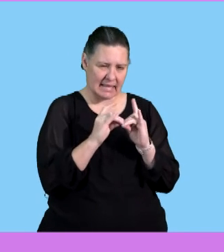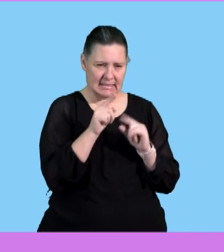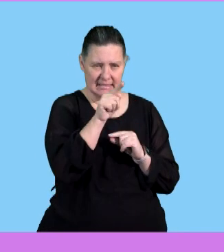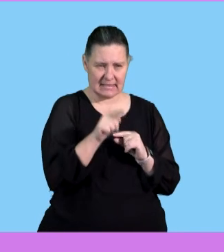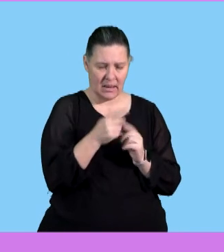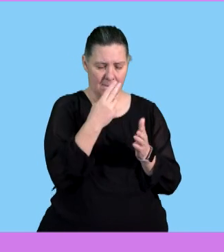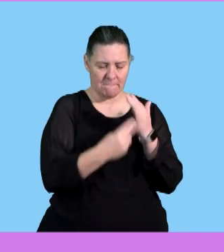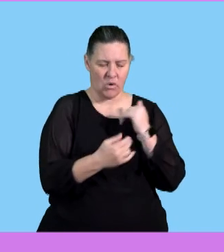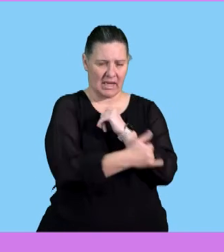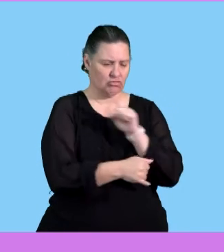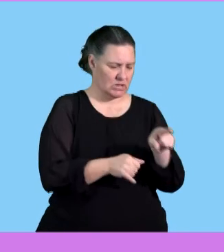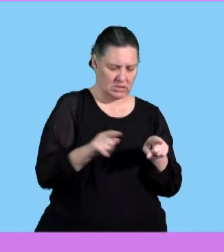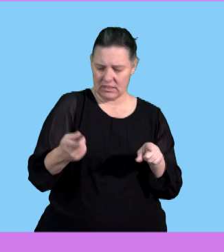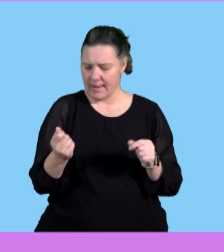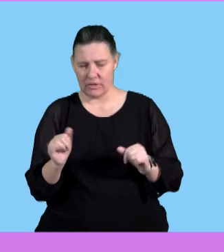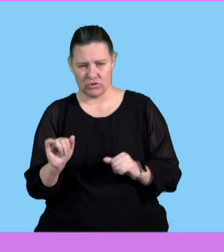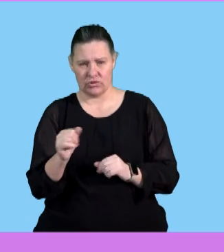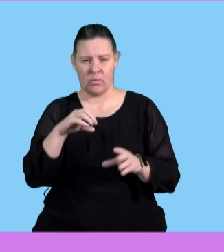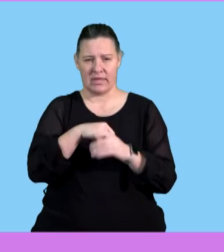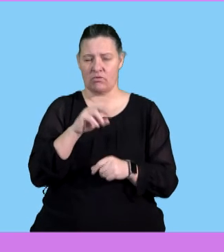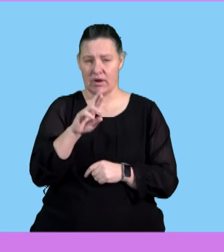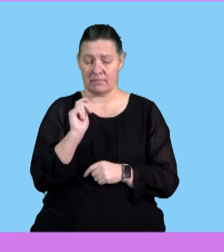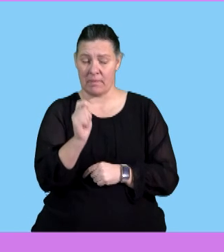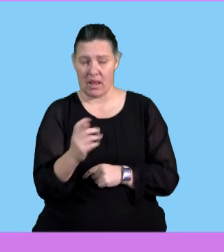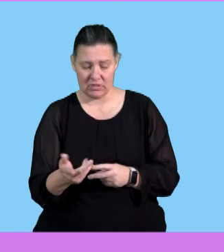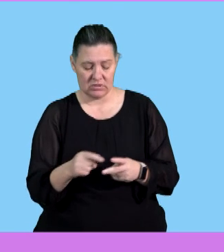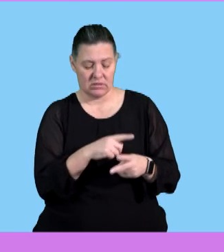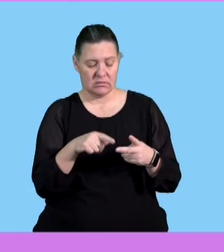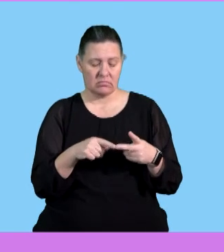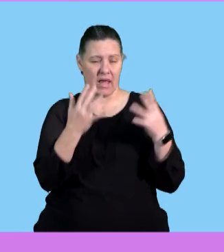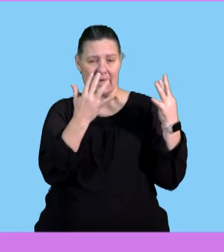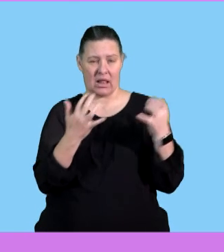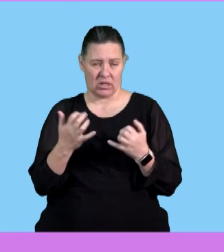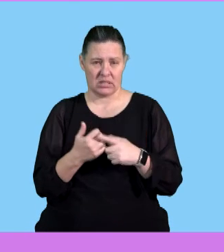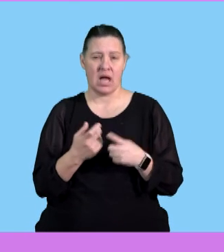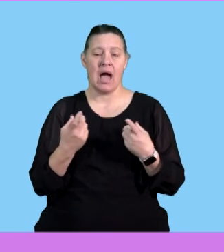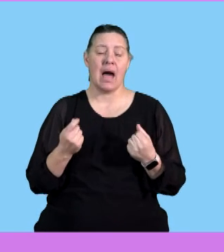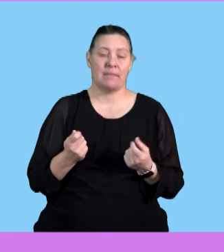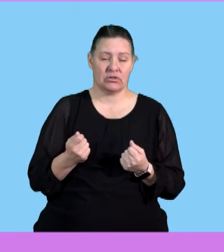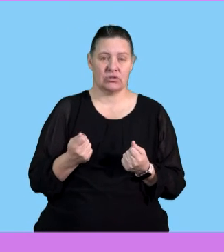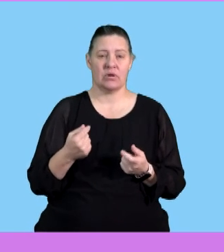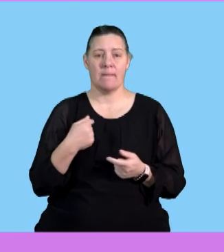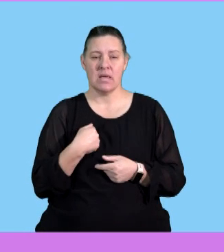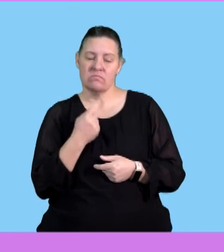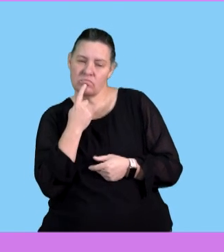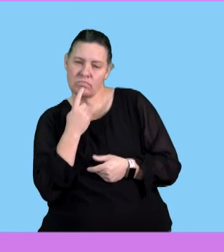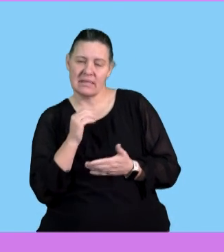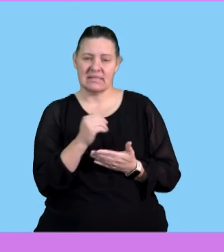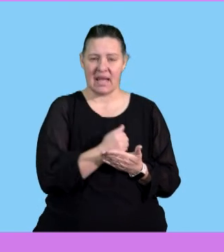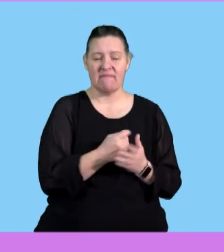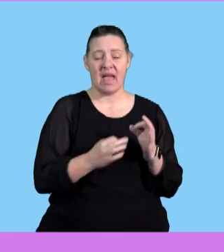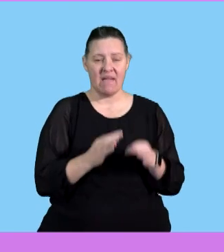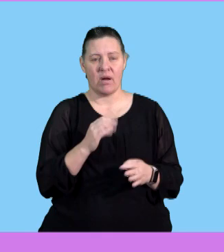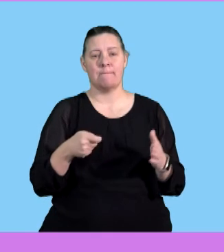of a pair of sneakers in both countries in rand. And number B, we were to calculate how much I